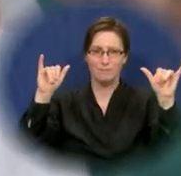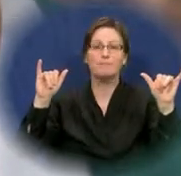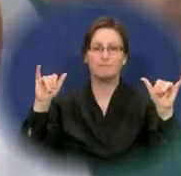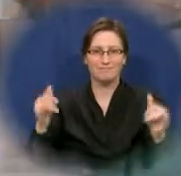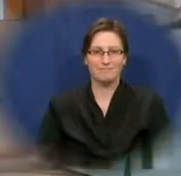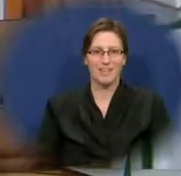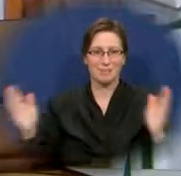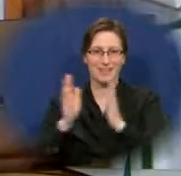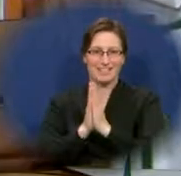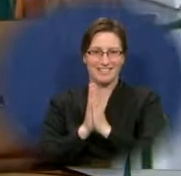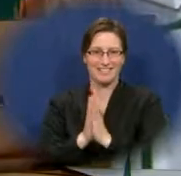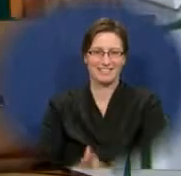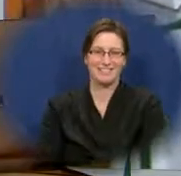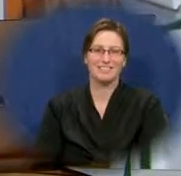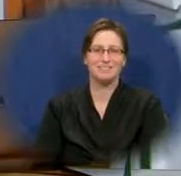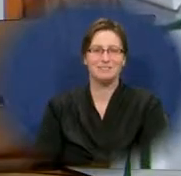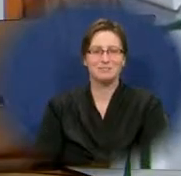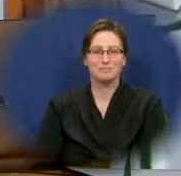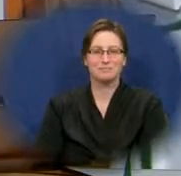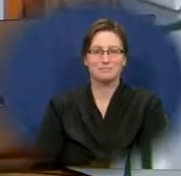ever. Amen.